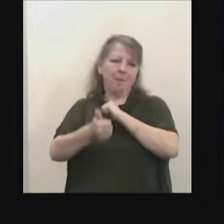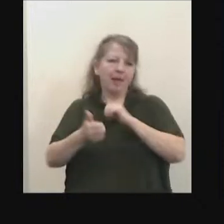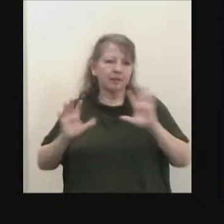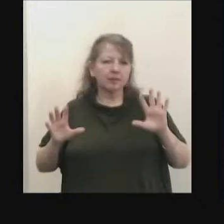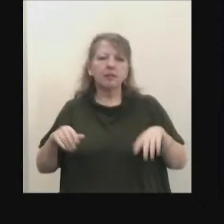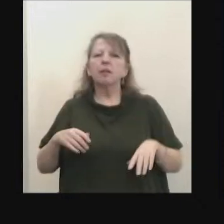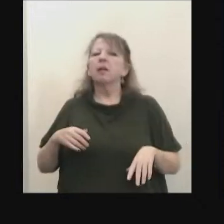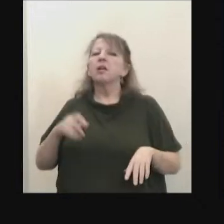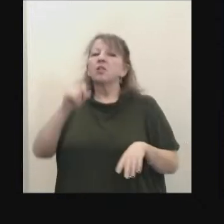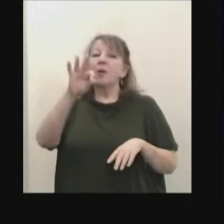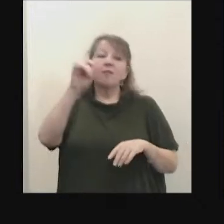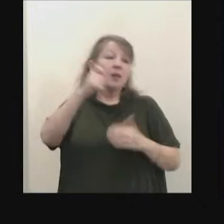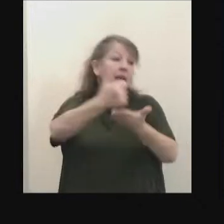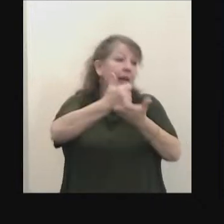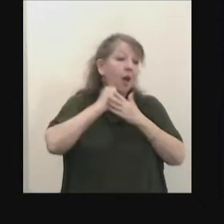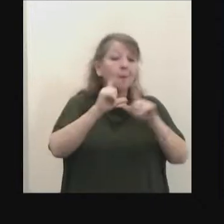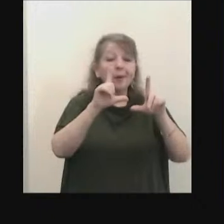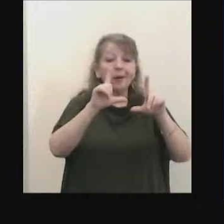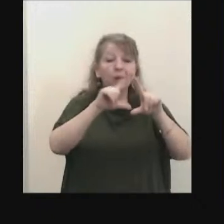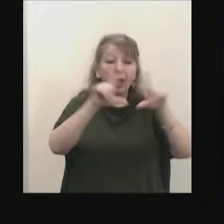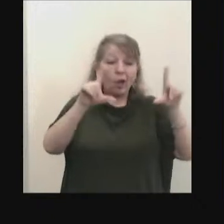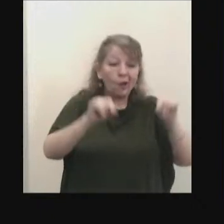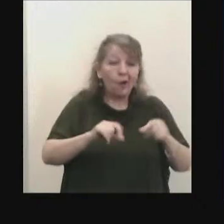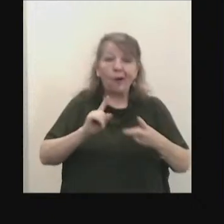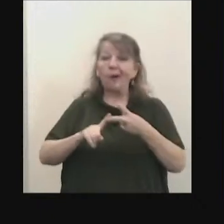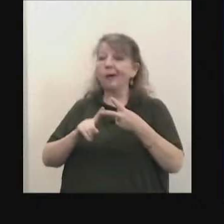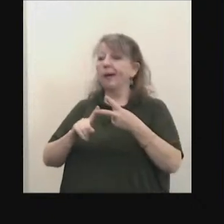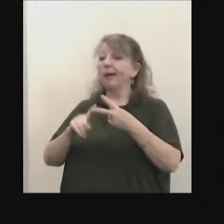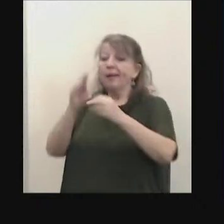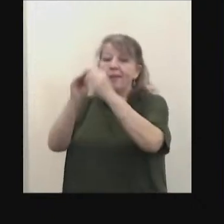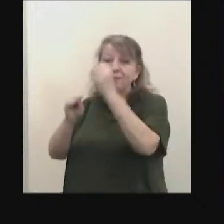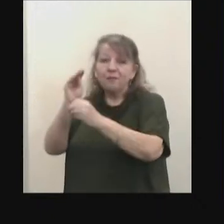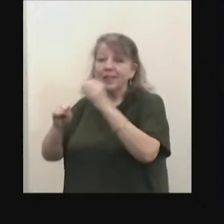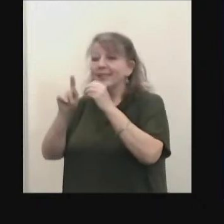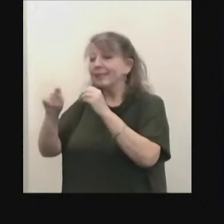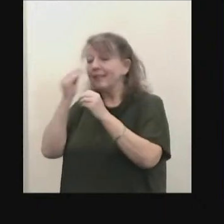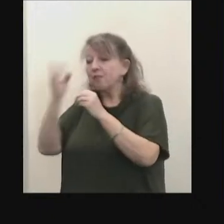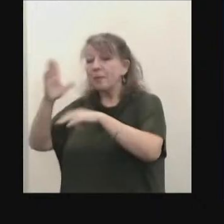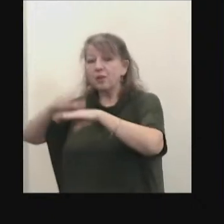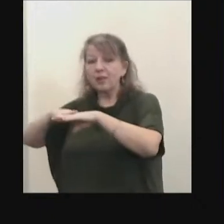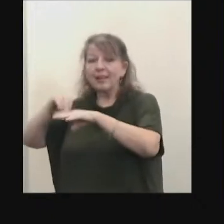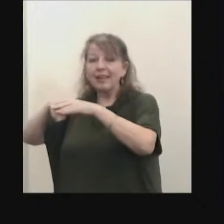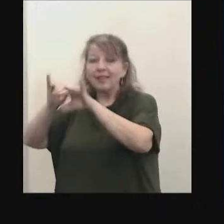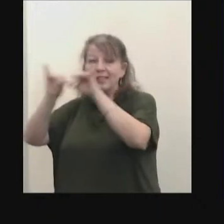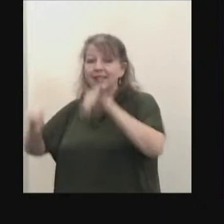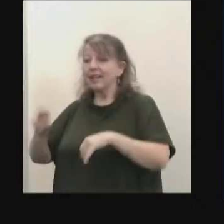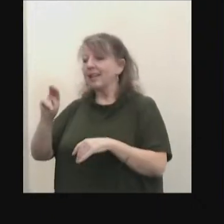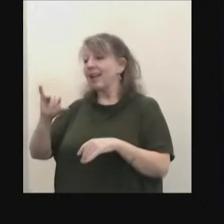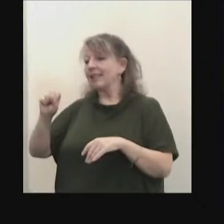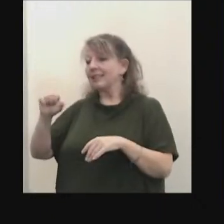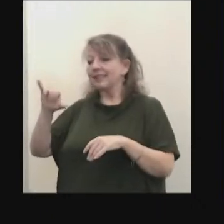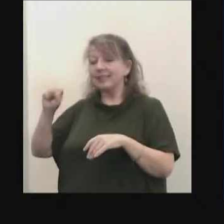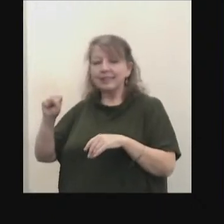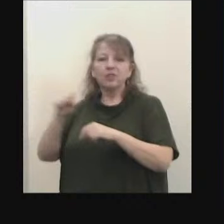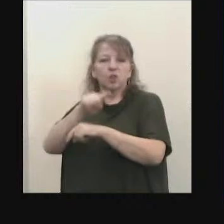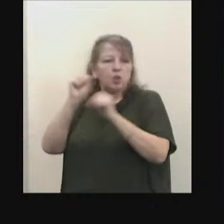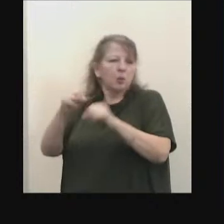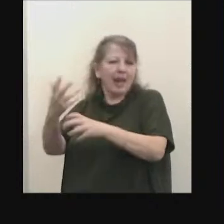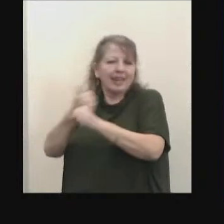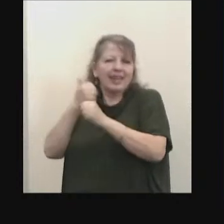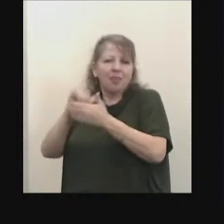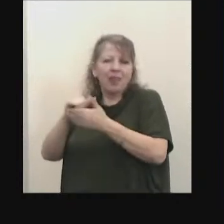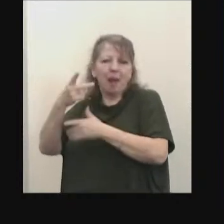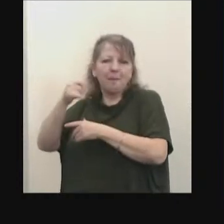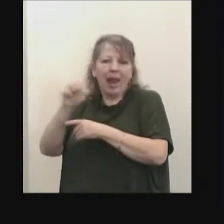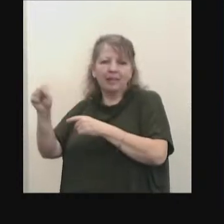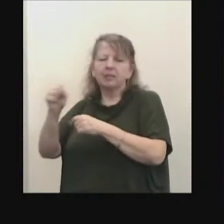a new card by mail, or getting your information corrected so in the NICES so you can get an Excelsior Pass, you can just give us a